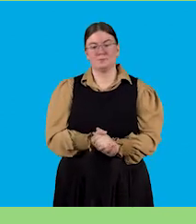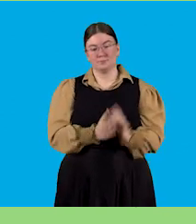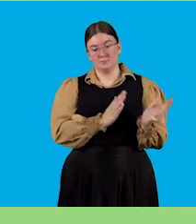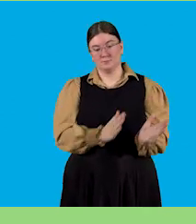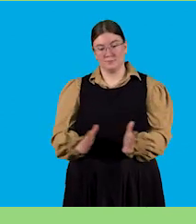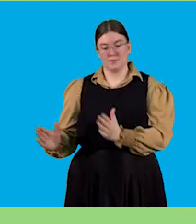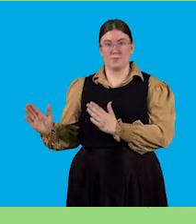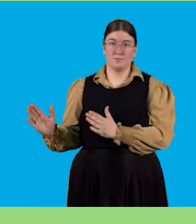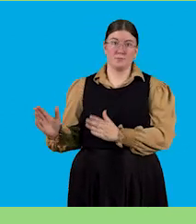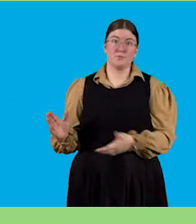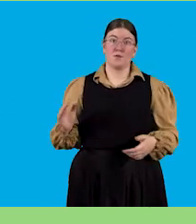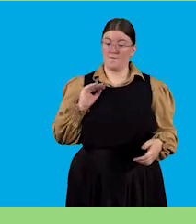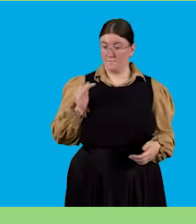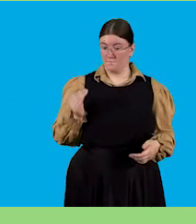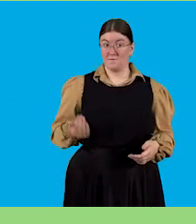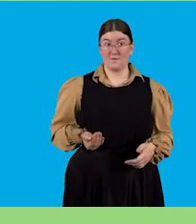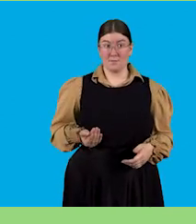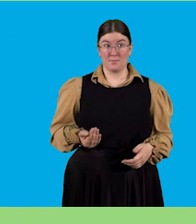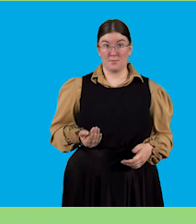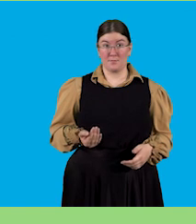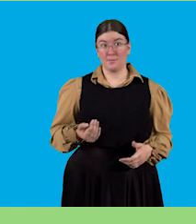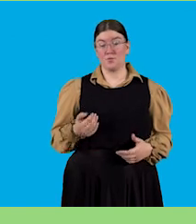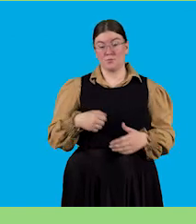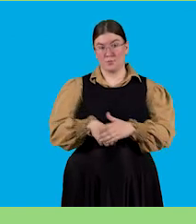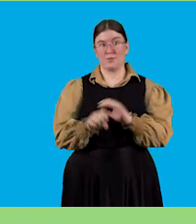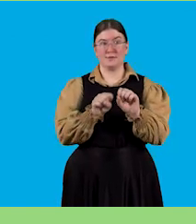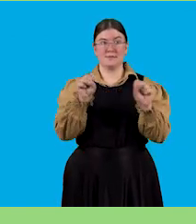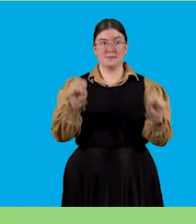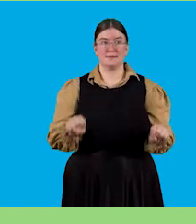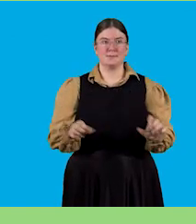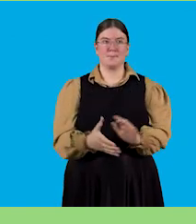We then move on to the female reproductive system.